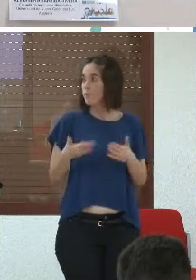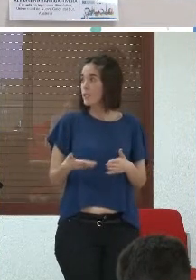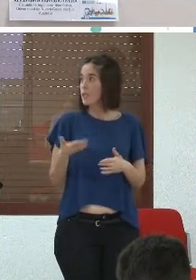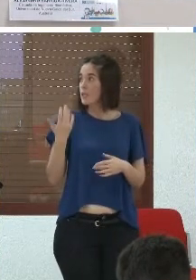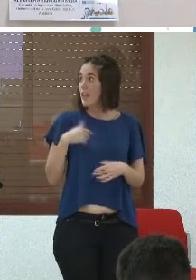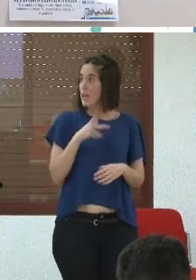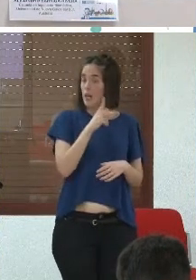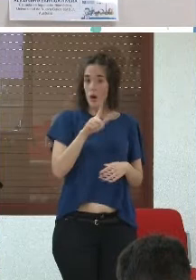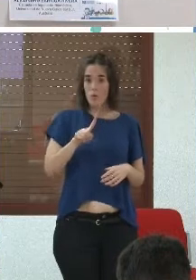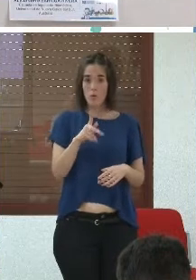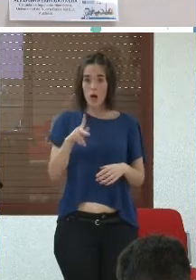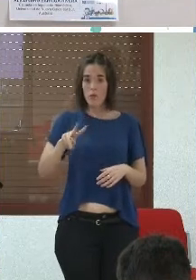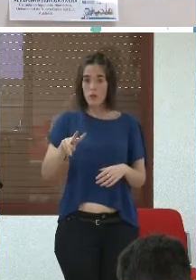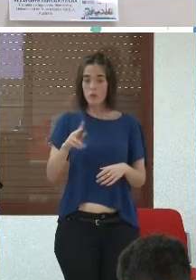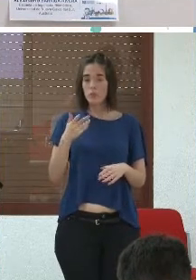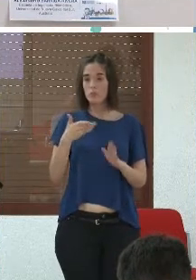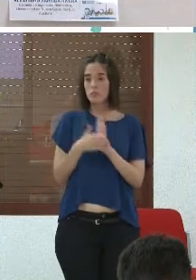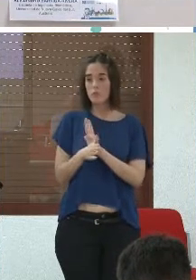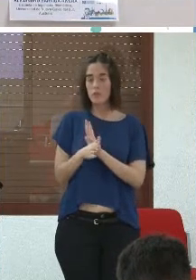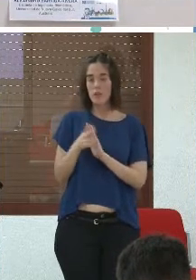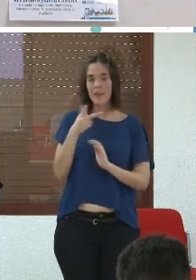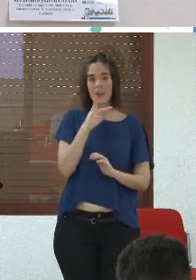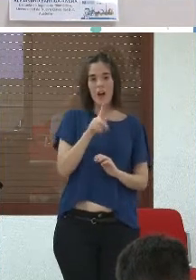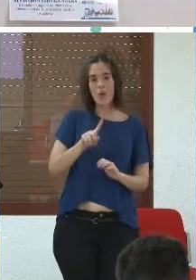when we're seeing K1 and K2,